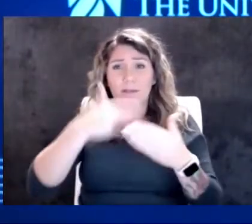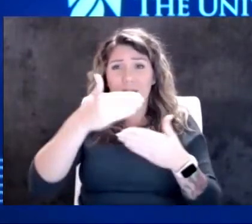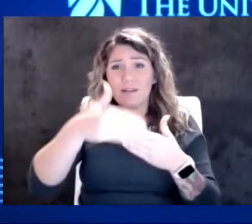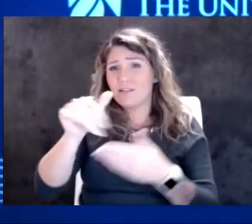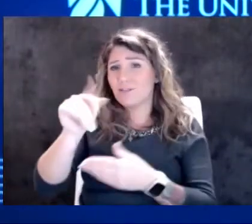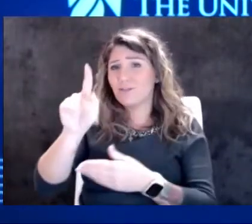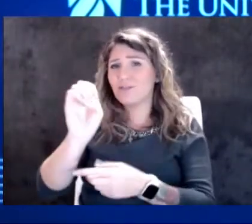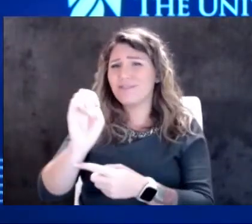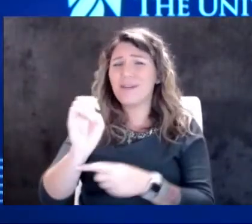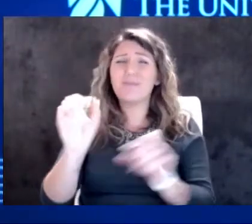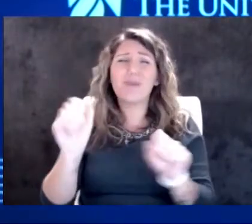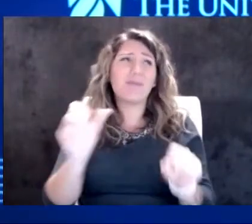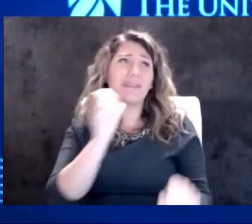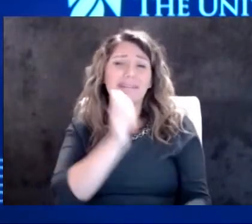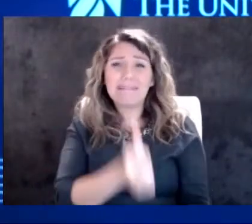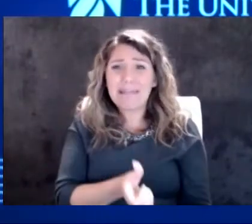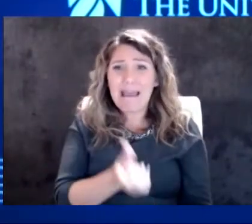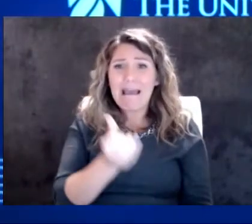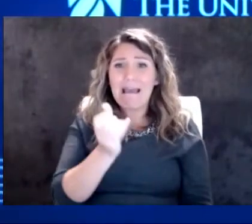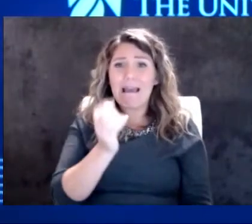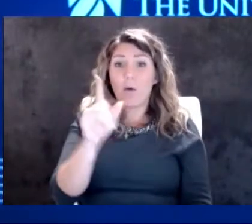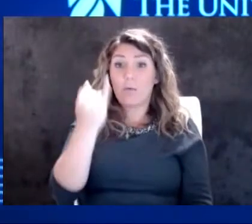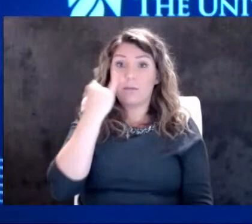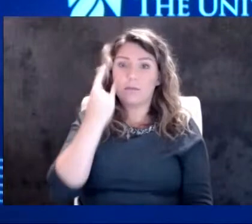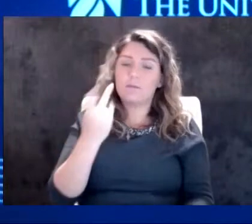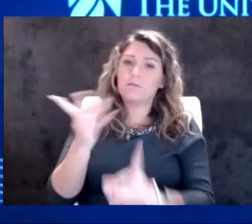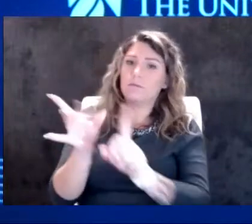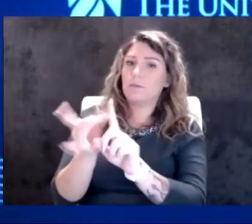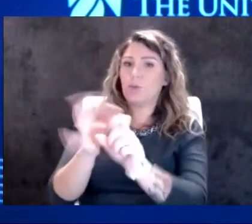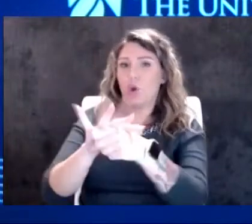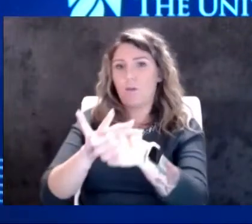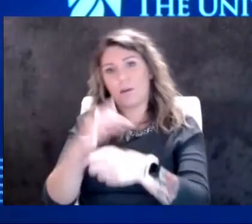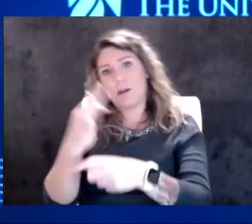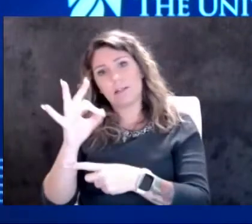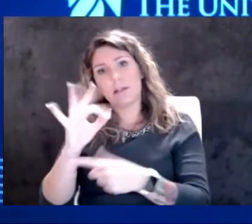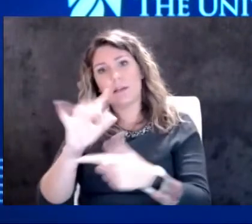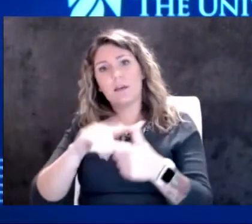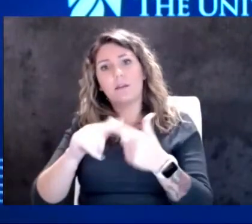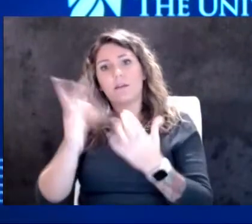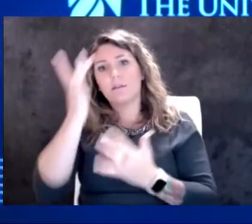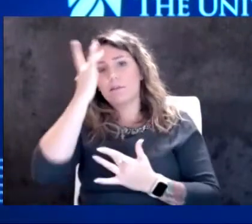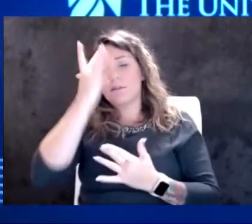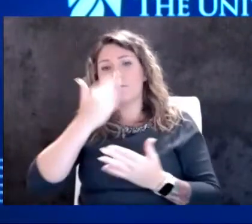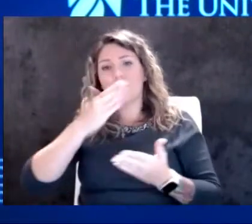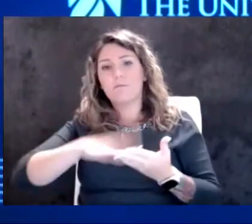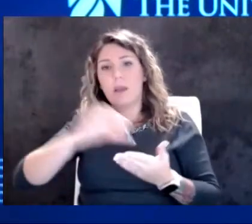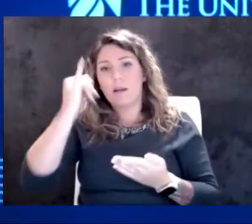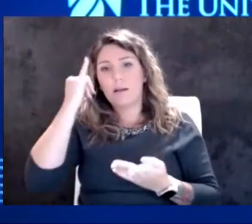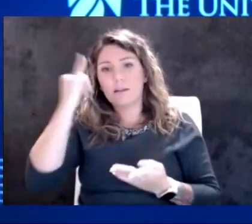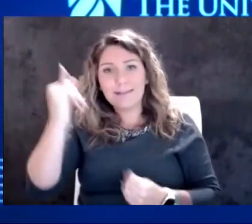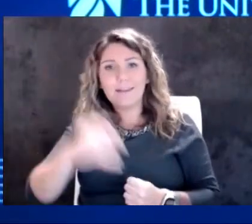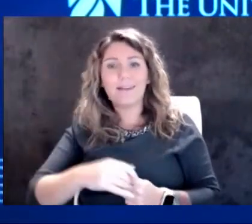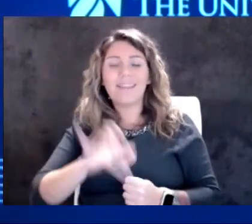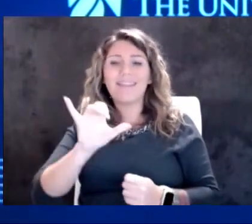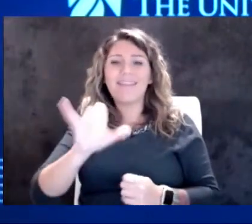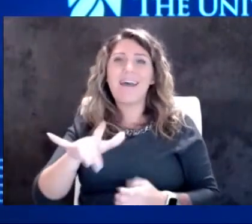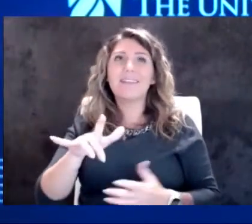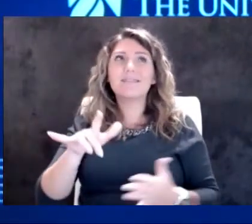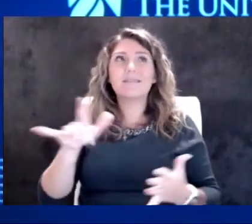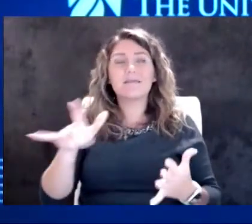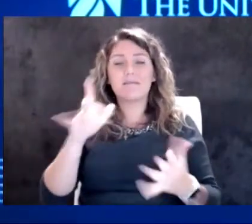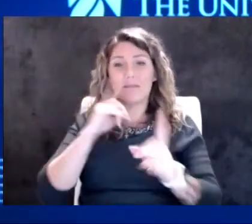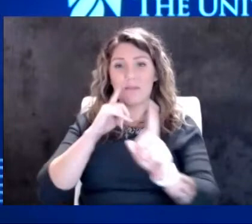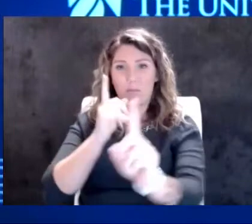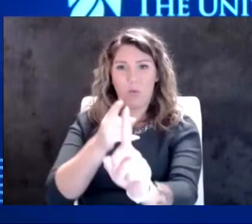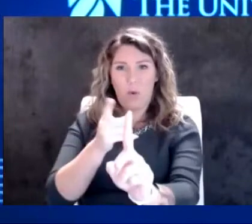Probably not, unless you get COVID-19 and you get really sick from it. And then you're going to say, man, that was a really bad idea. And I think that's the thing you have to weigh. There's